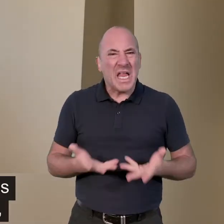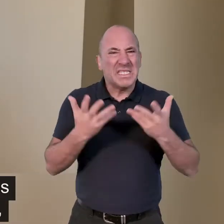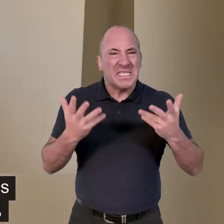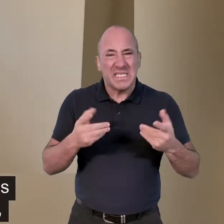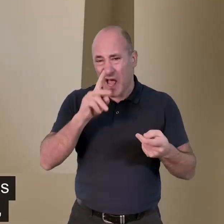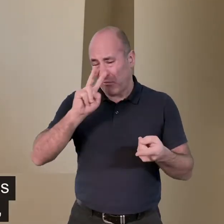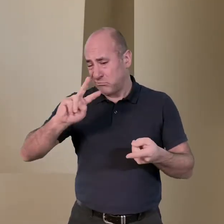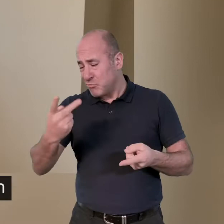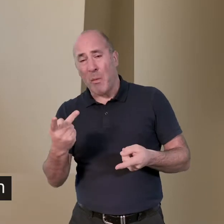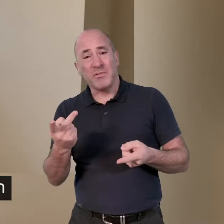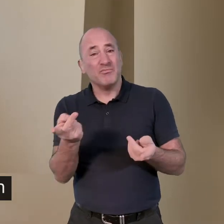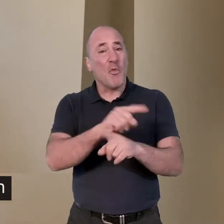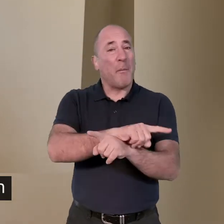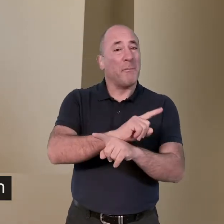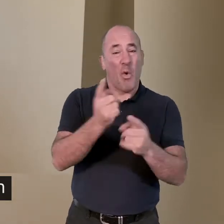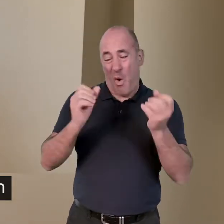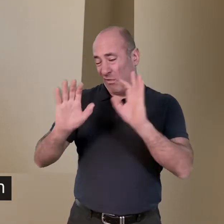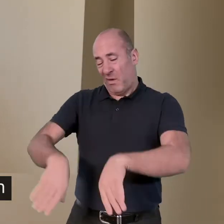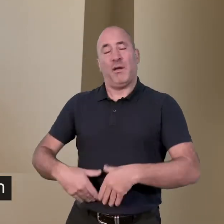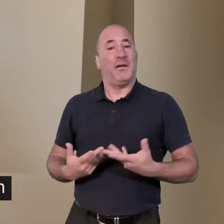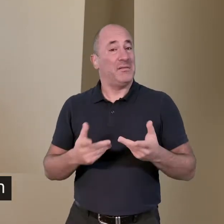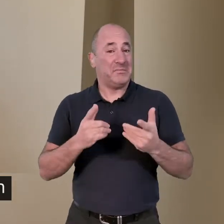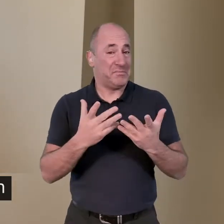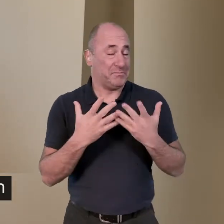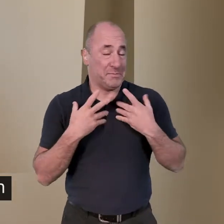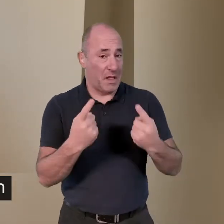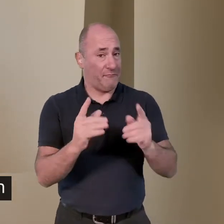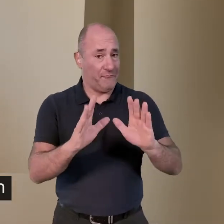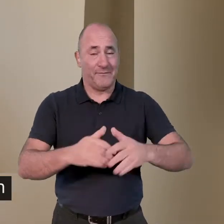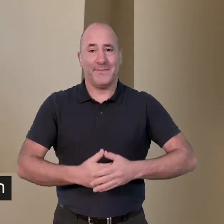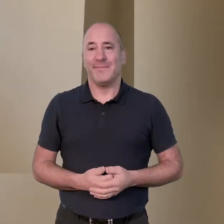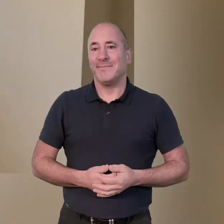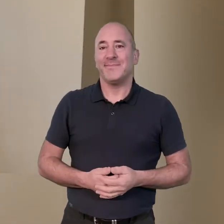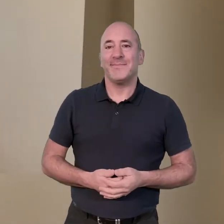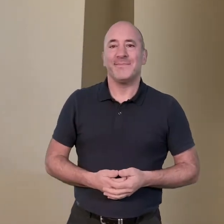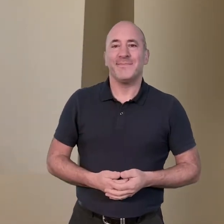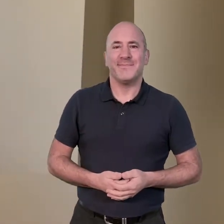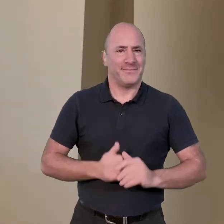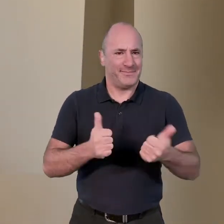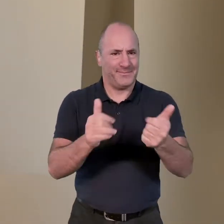time or too light, just up it or pop the weights down and we'll just start again.